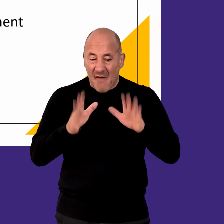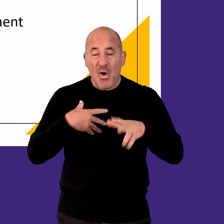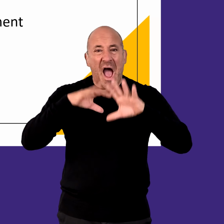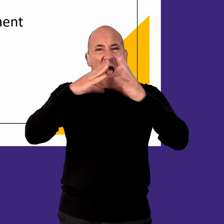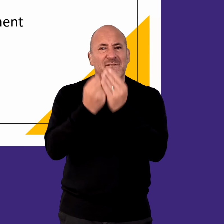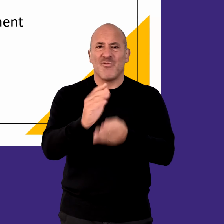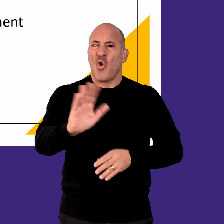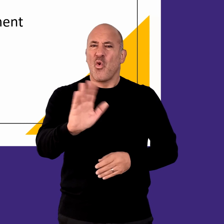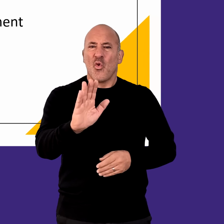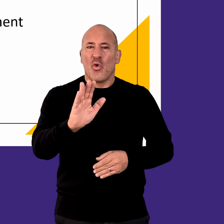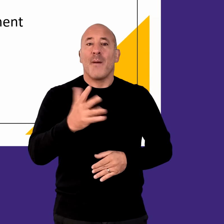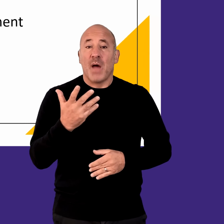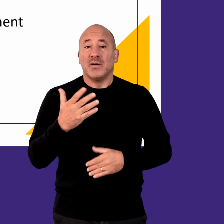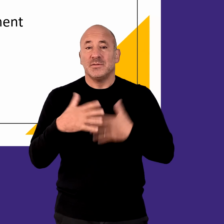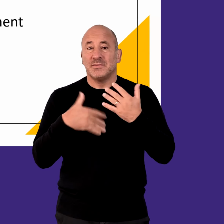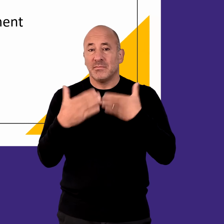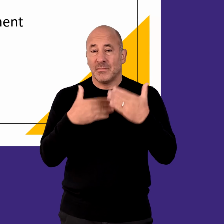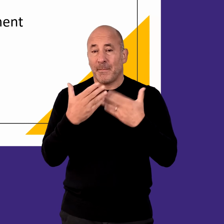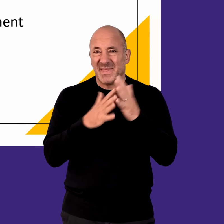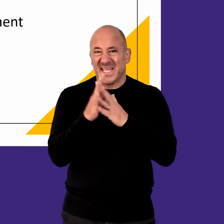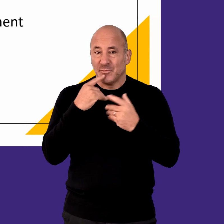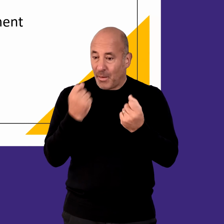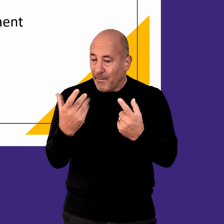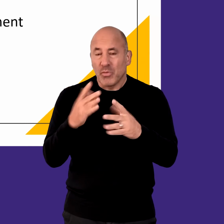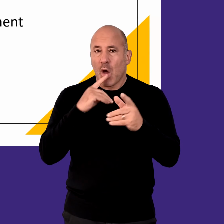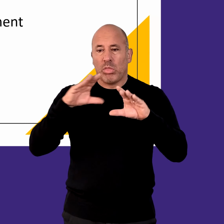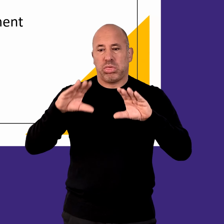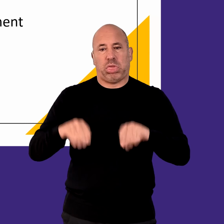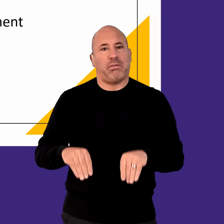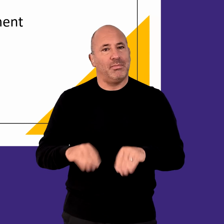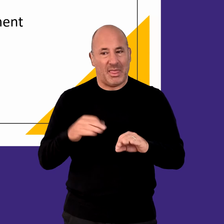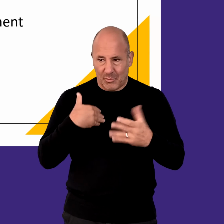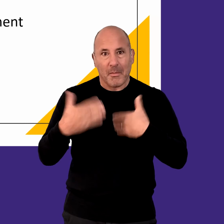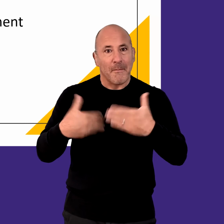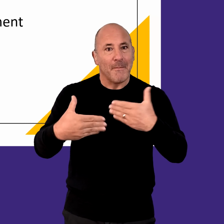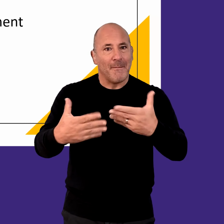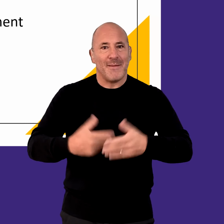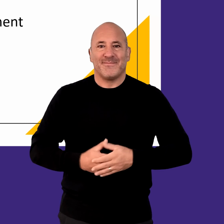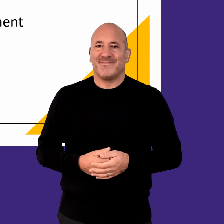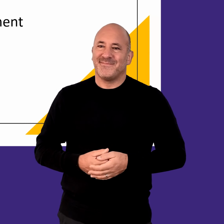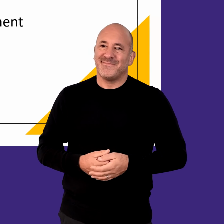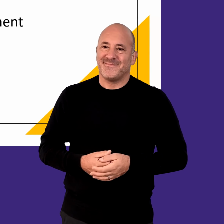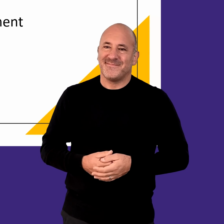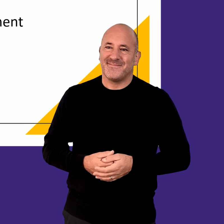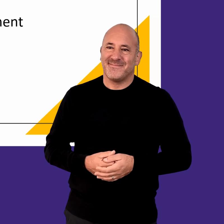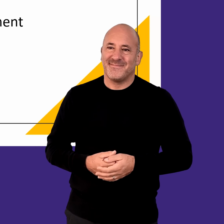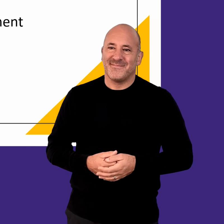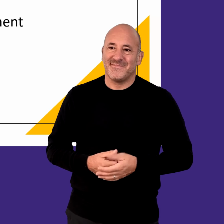It doesn't mean we have to do everything, but it does mean that things happen and don't run aground.